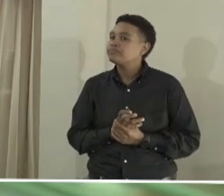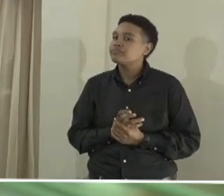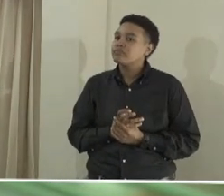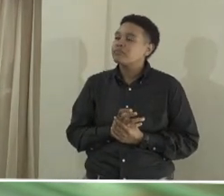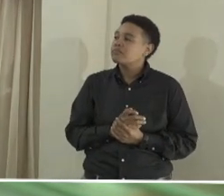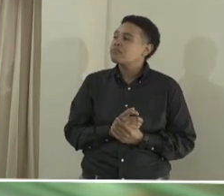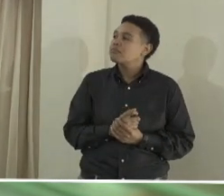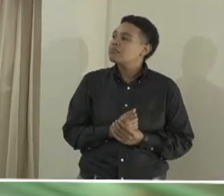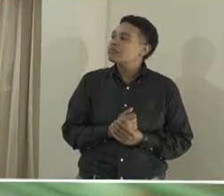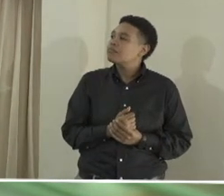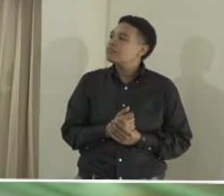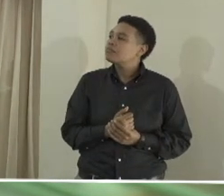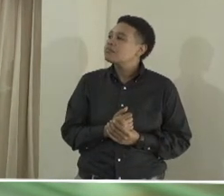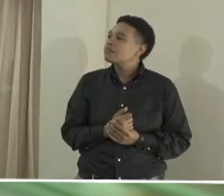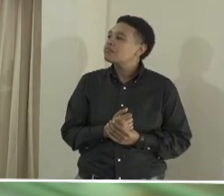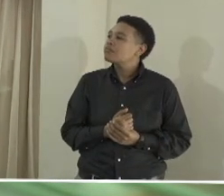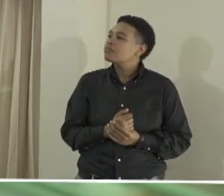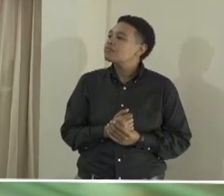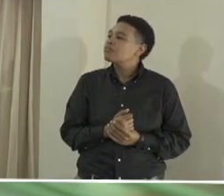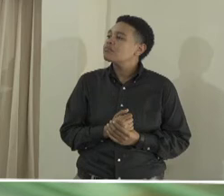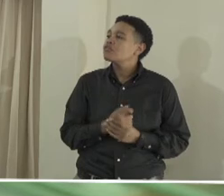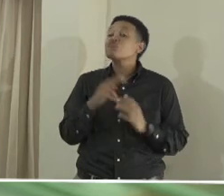And I'm reading on behalf of the